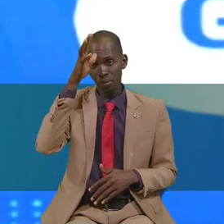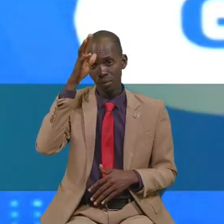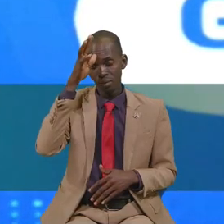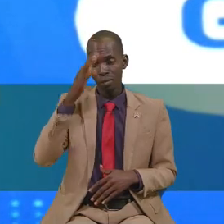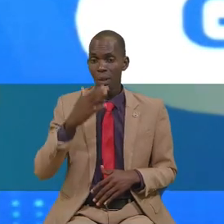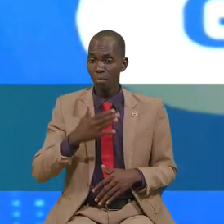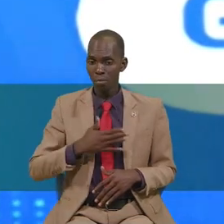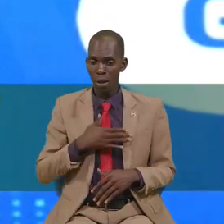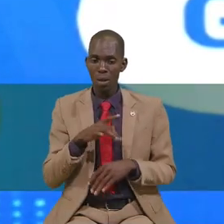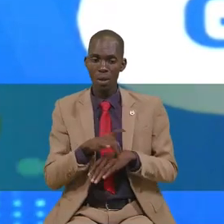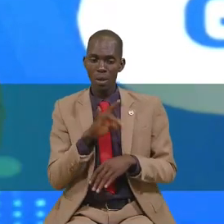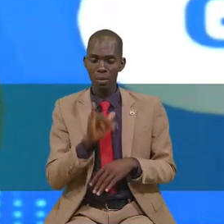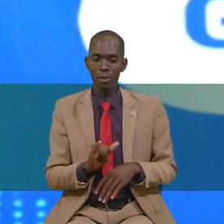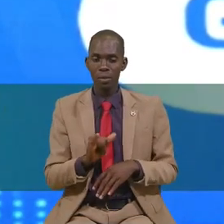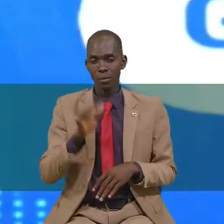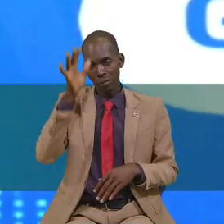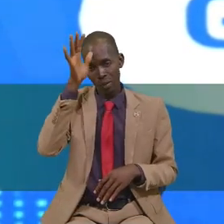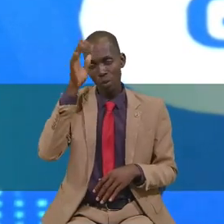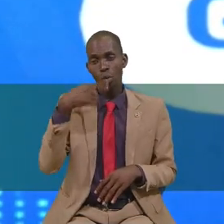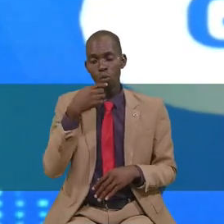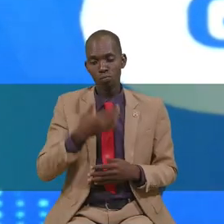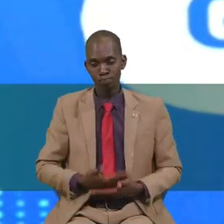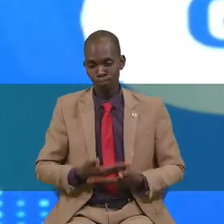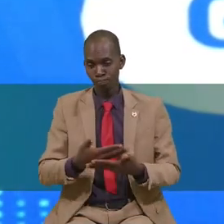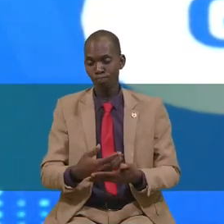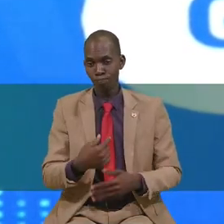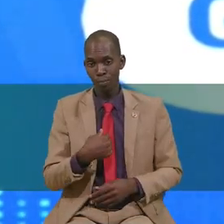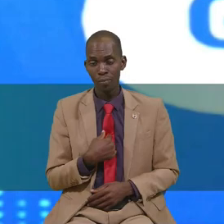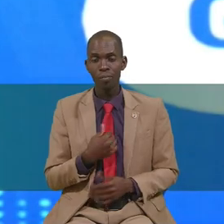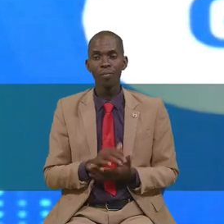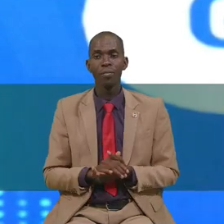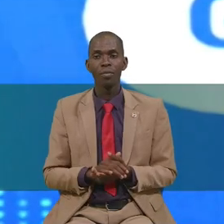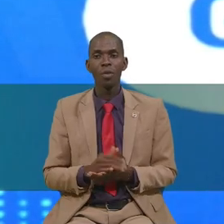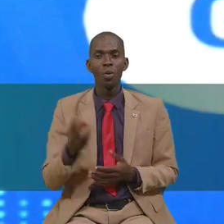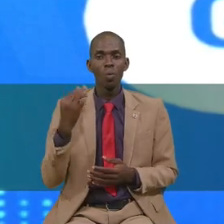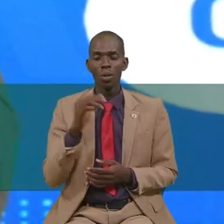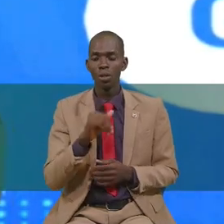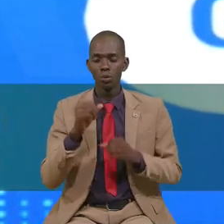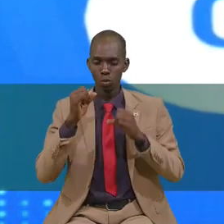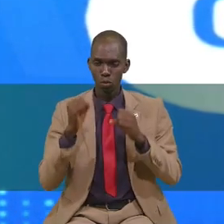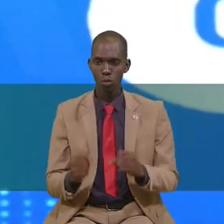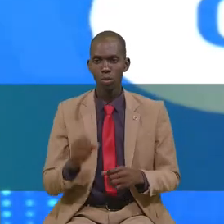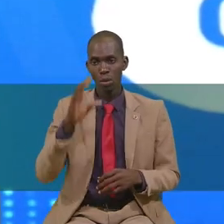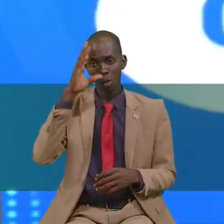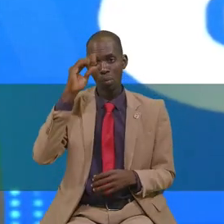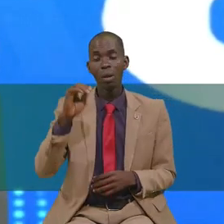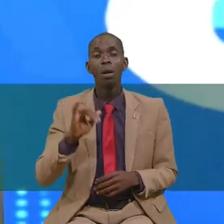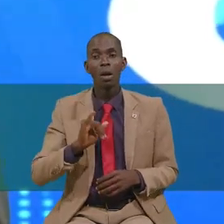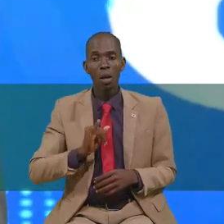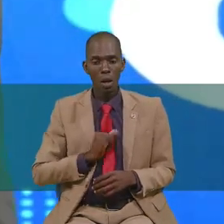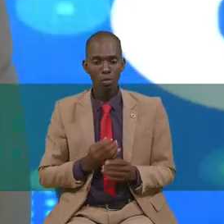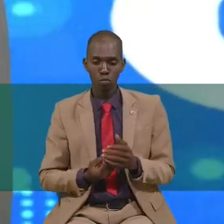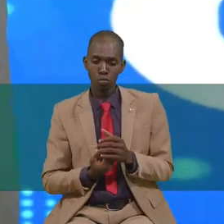father, biological father. He was a strong man. And I grew up under